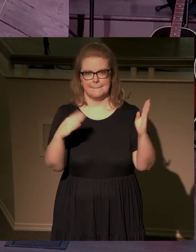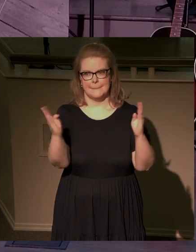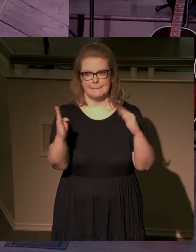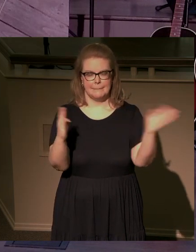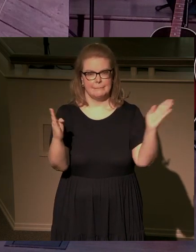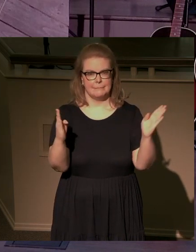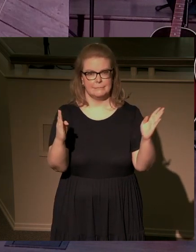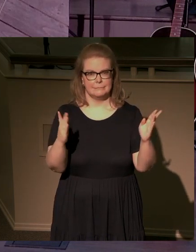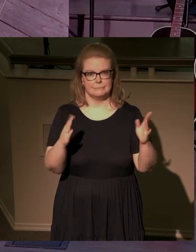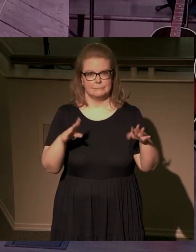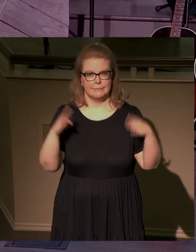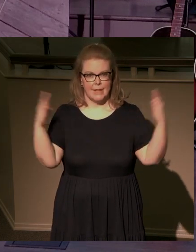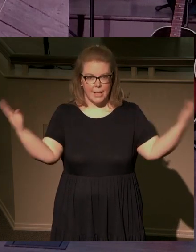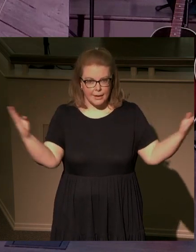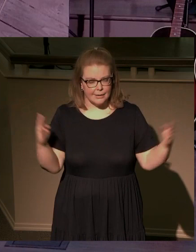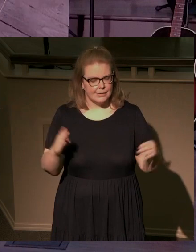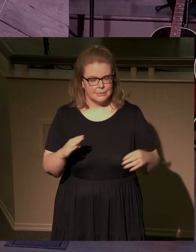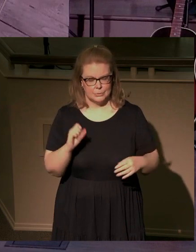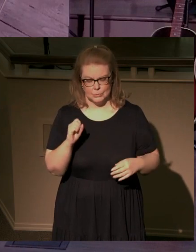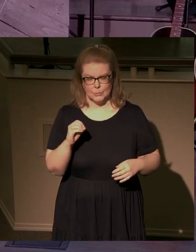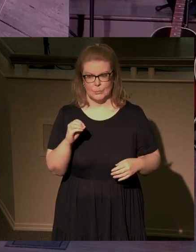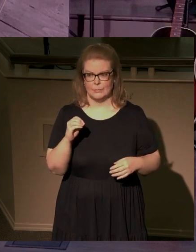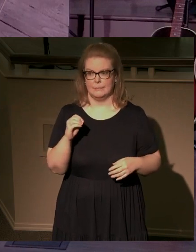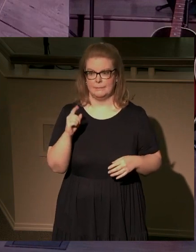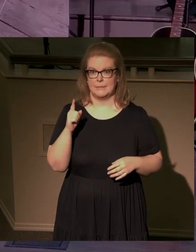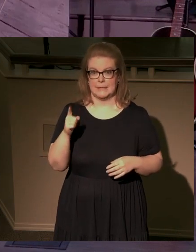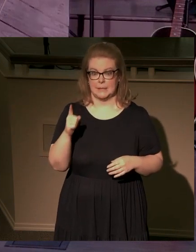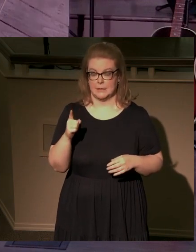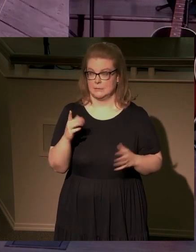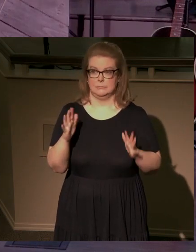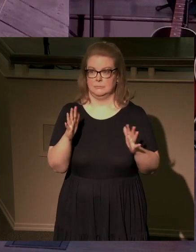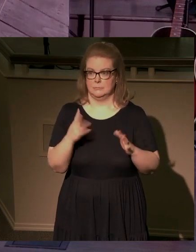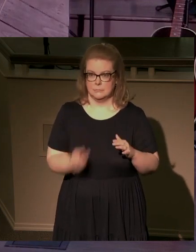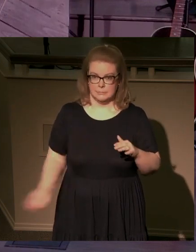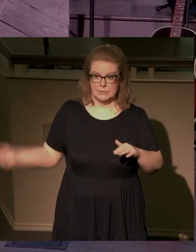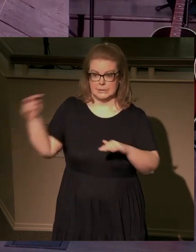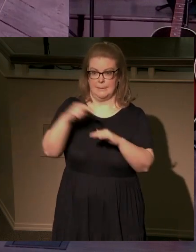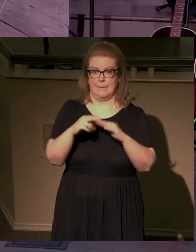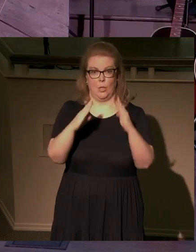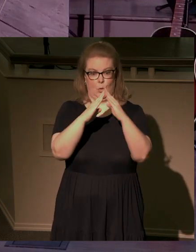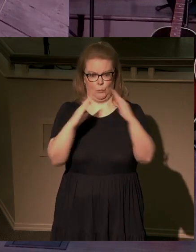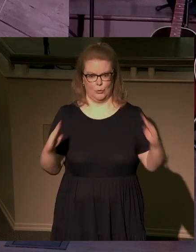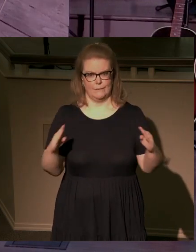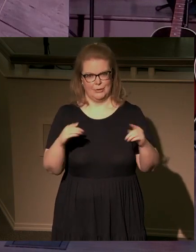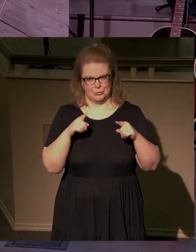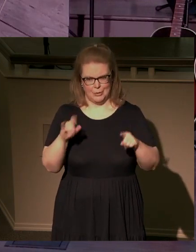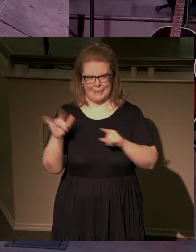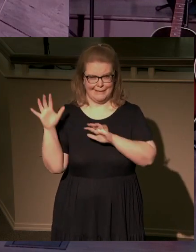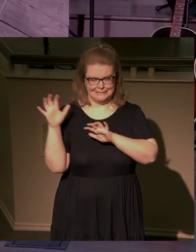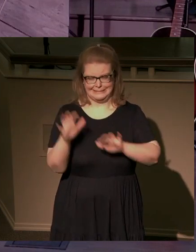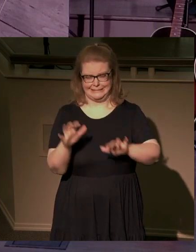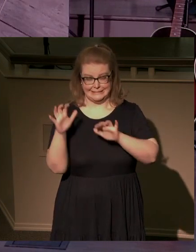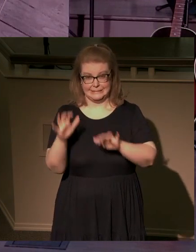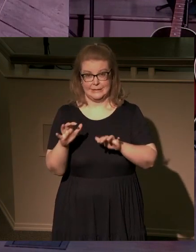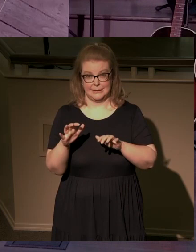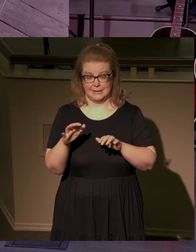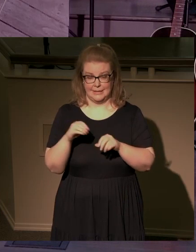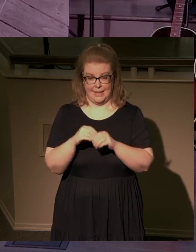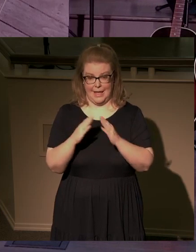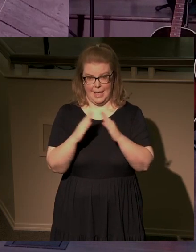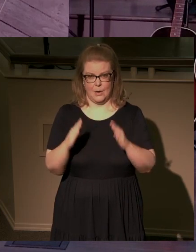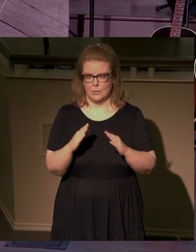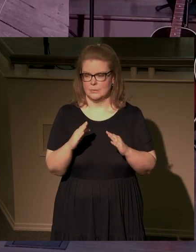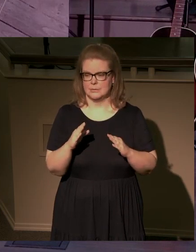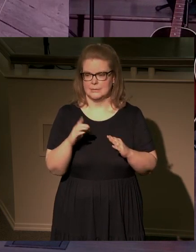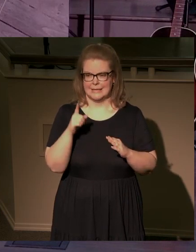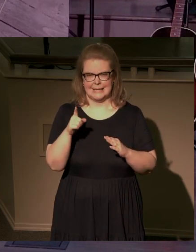house. So he jumps up on his roof in the typhoon from the inside of the house, and he lays